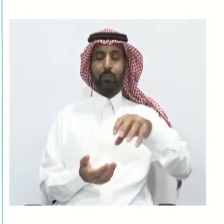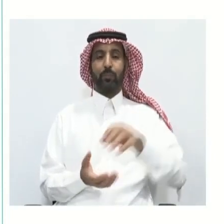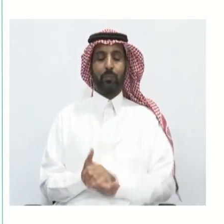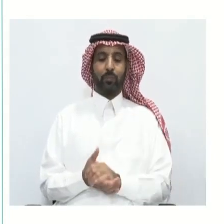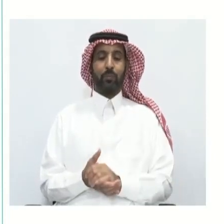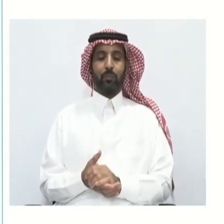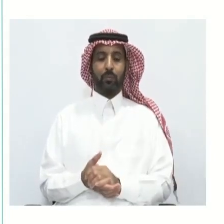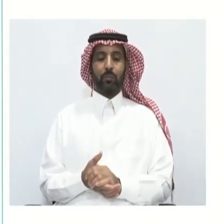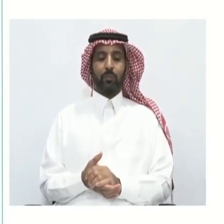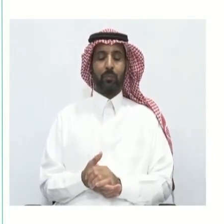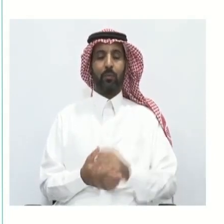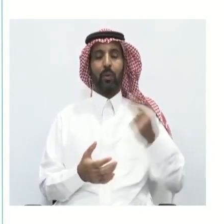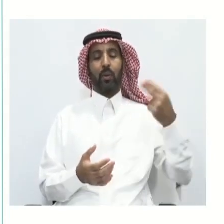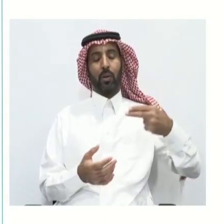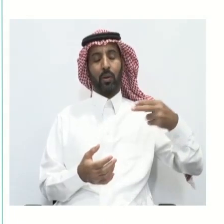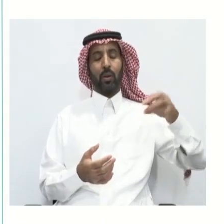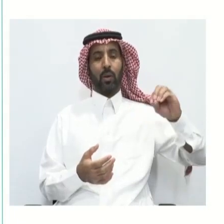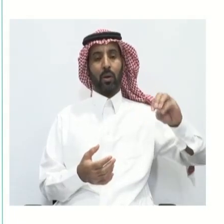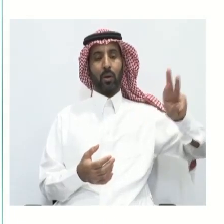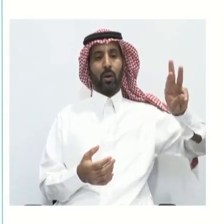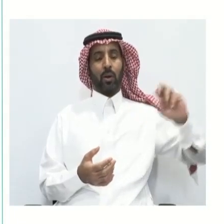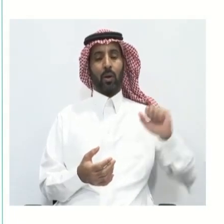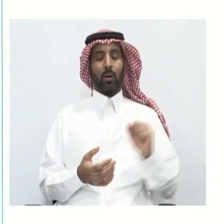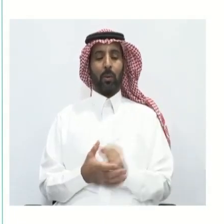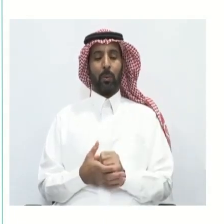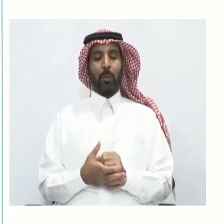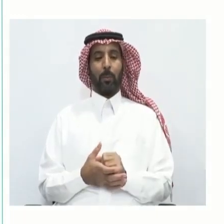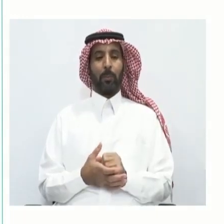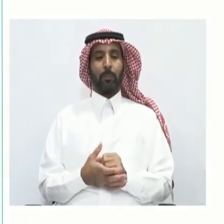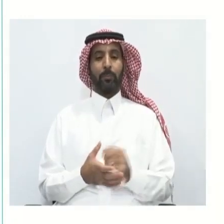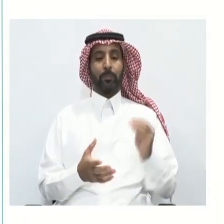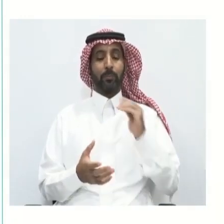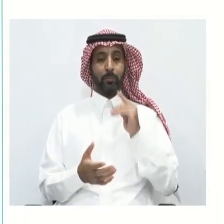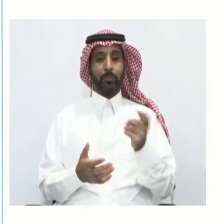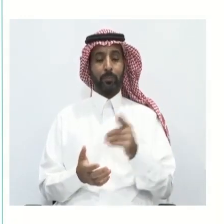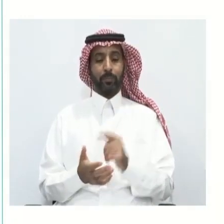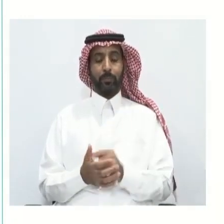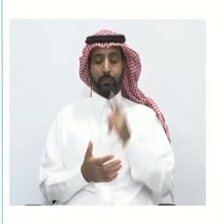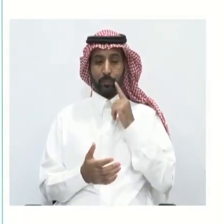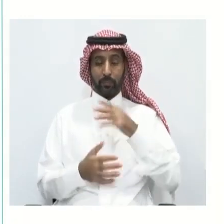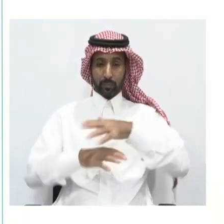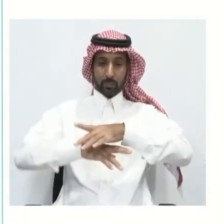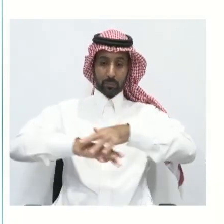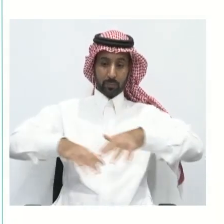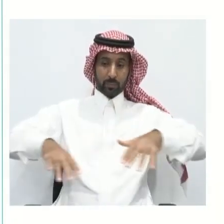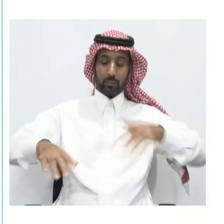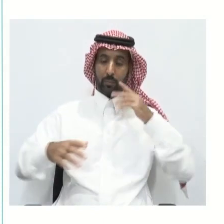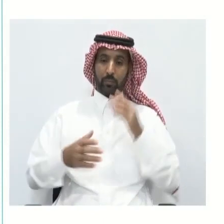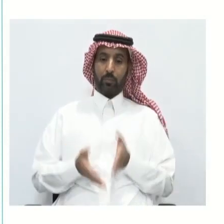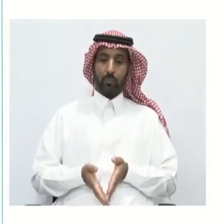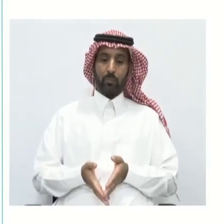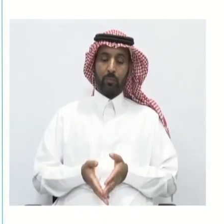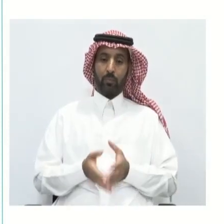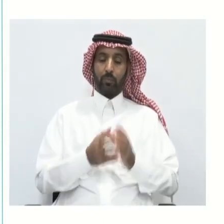travel? So can you guess the answer? Very good, it's C. They're going to take a